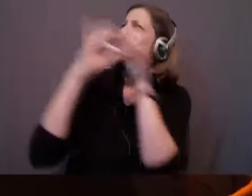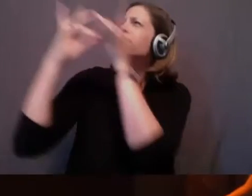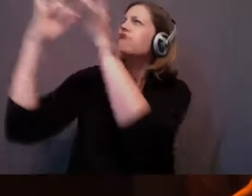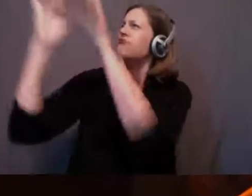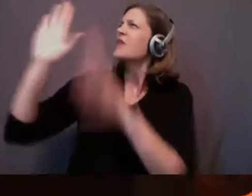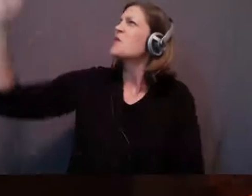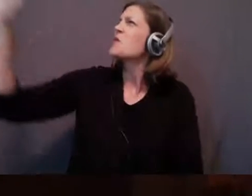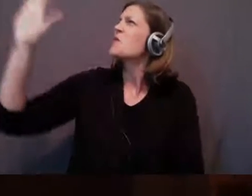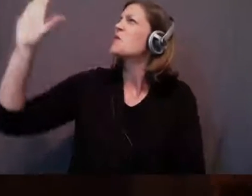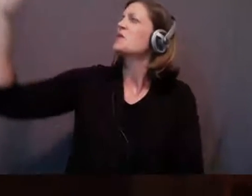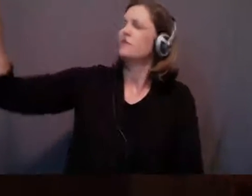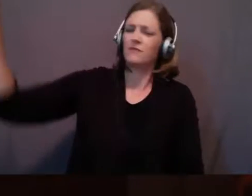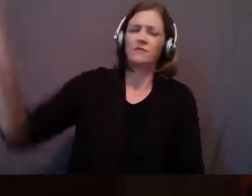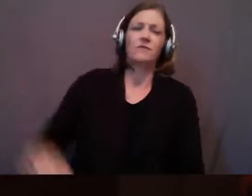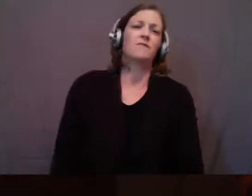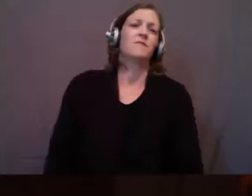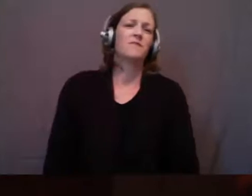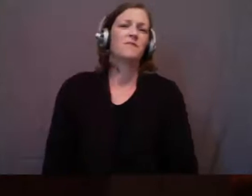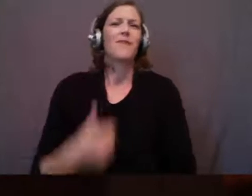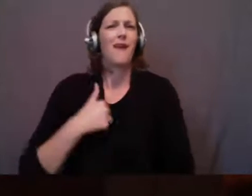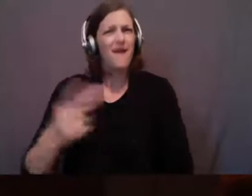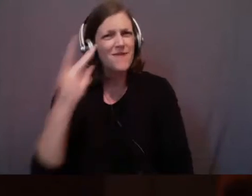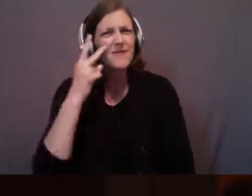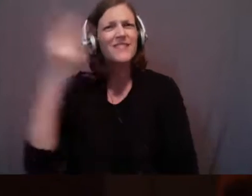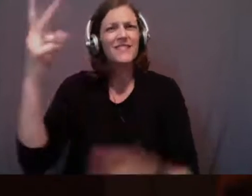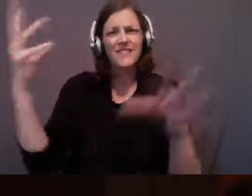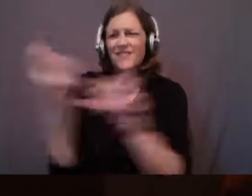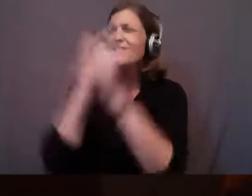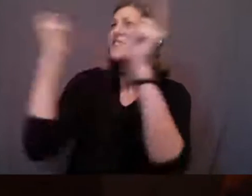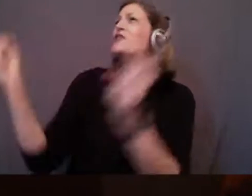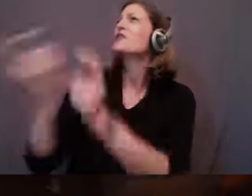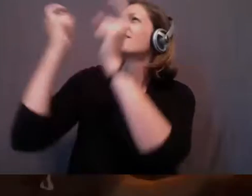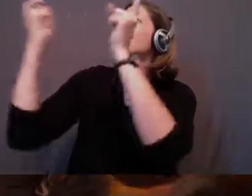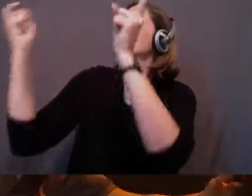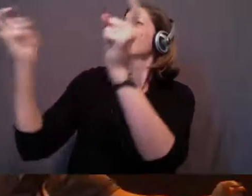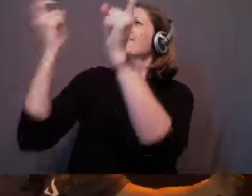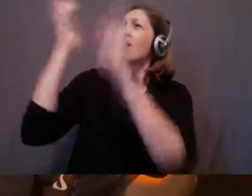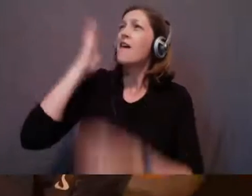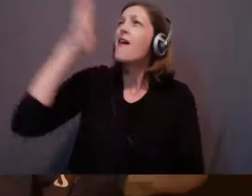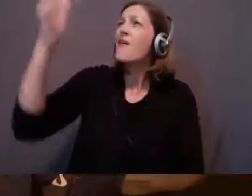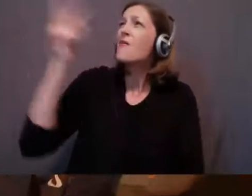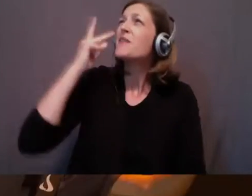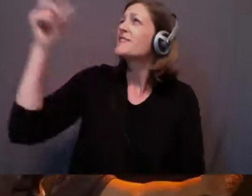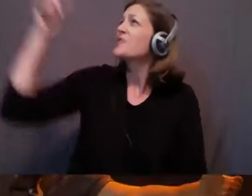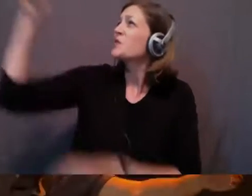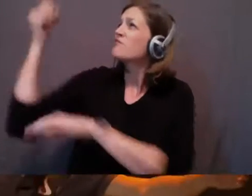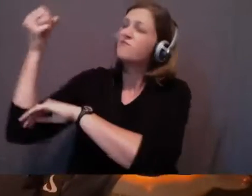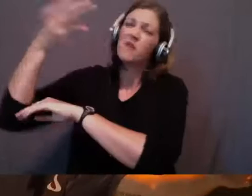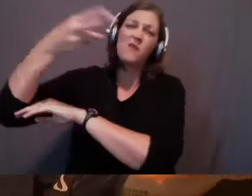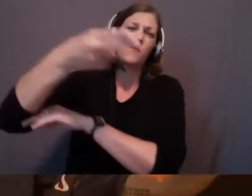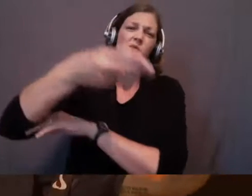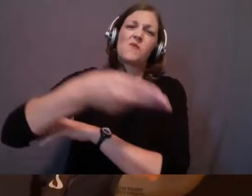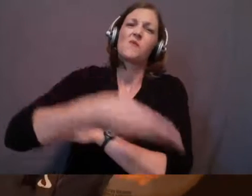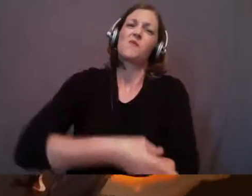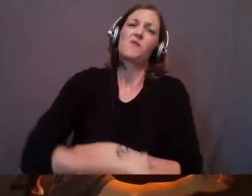you, Lord. 'Cause I'm gonna see a victory. I'm gonna see a